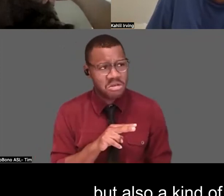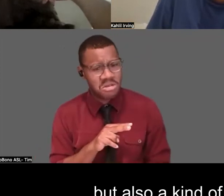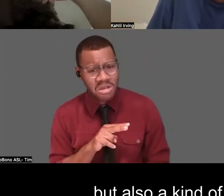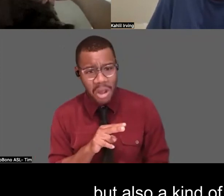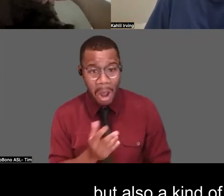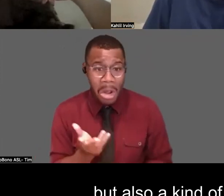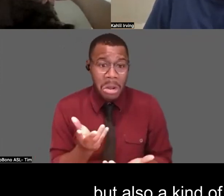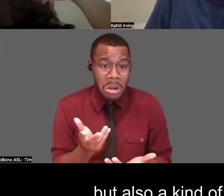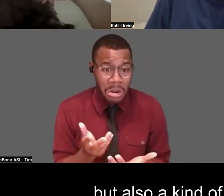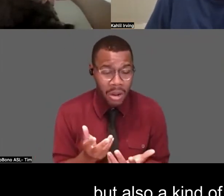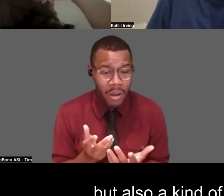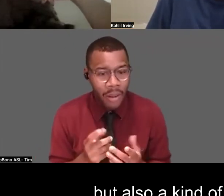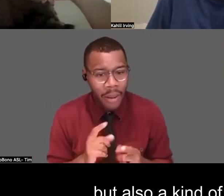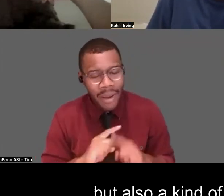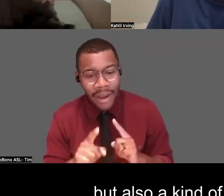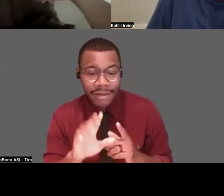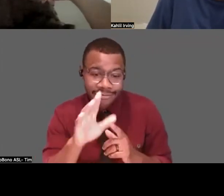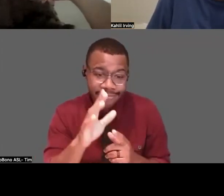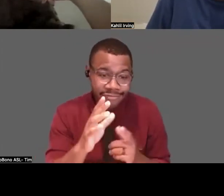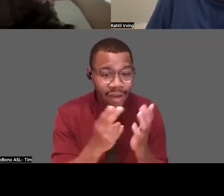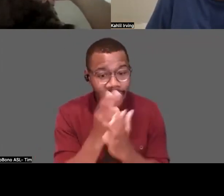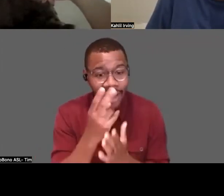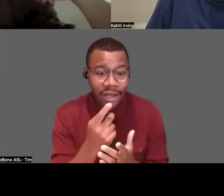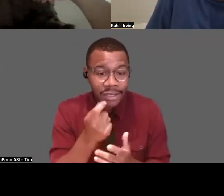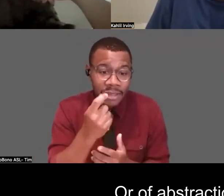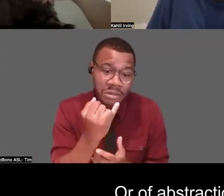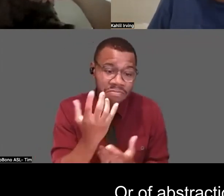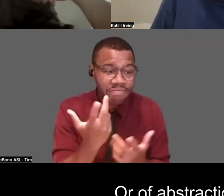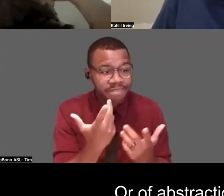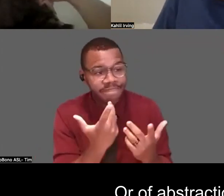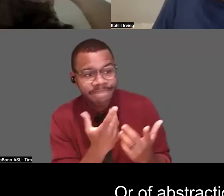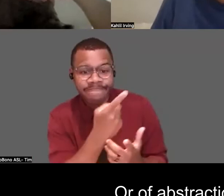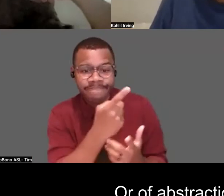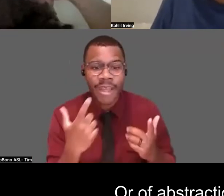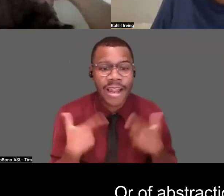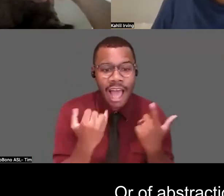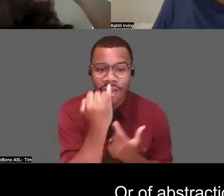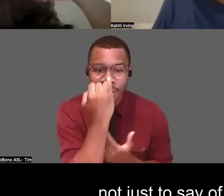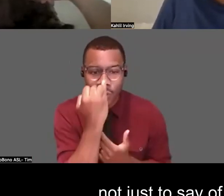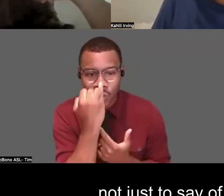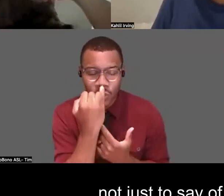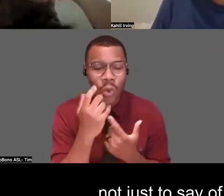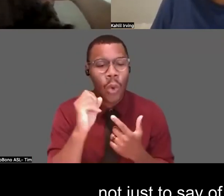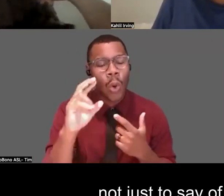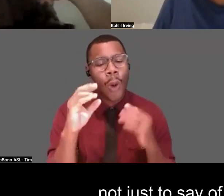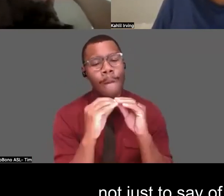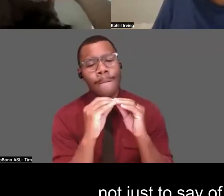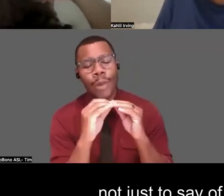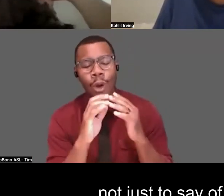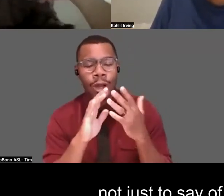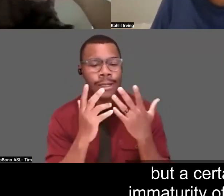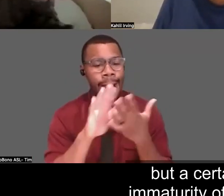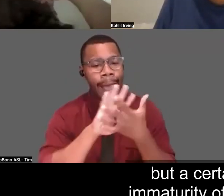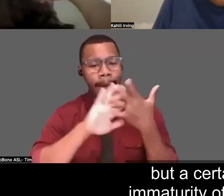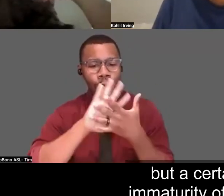also a kind of immaturity of life, or of abstraction, I would say, not just necessarily of immaturity of